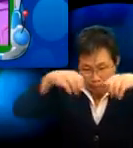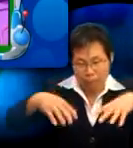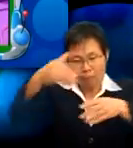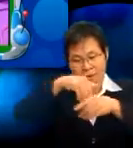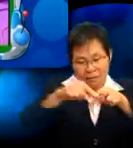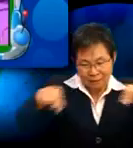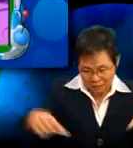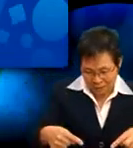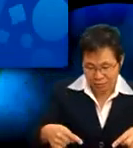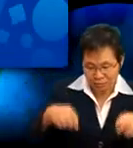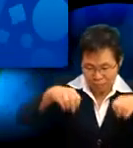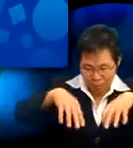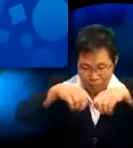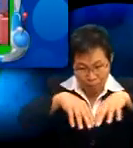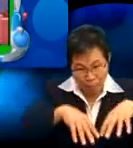circuit.